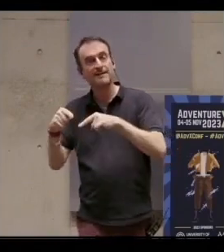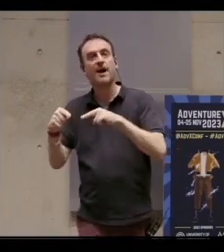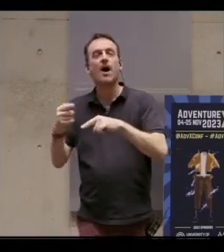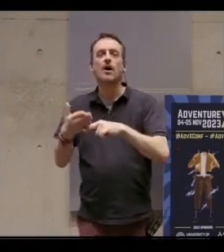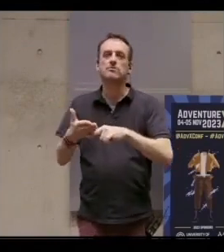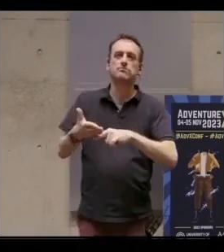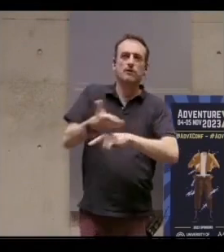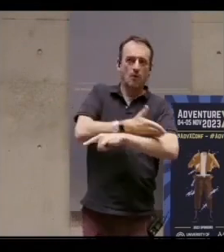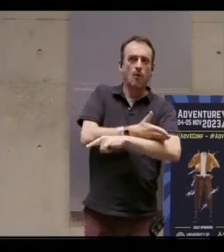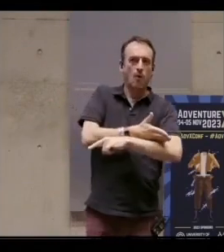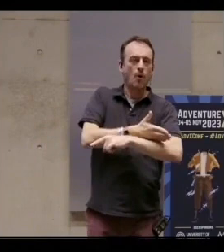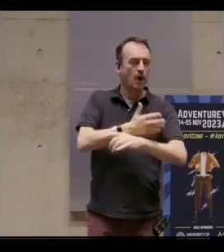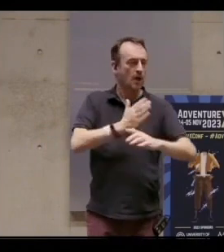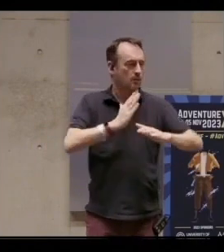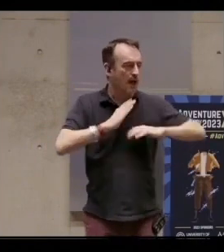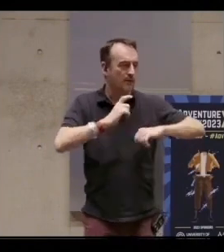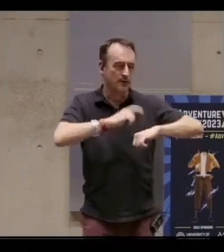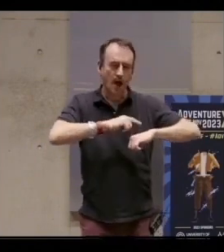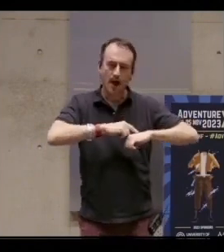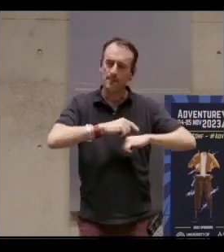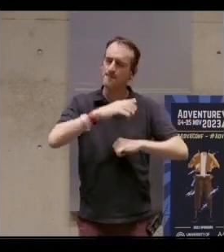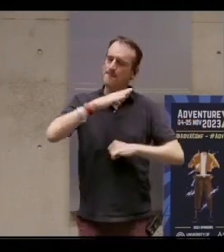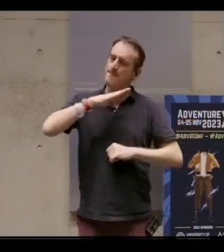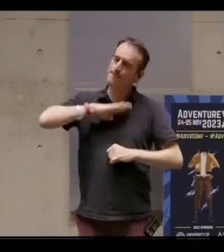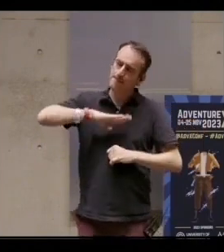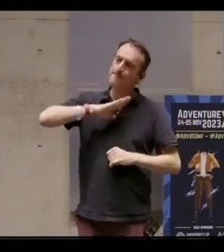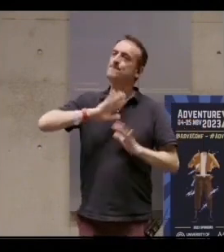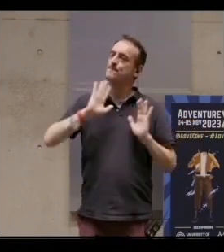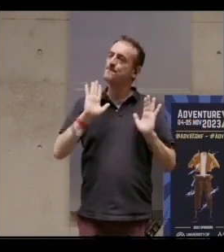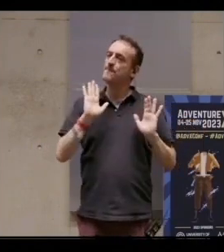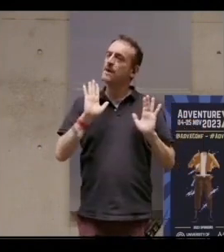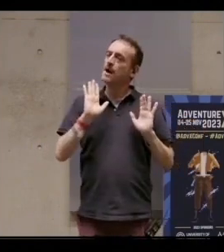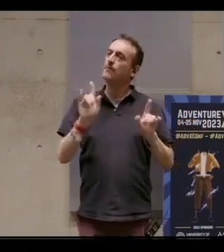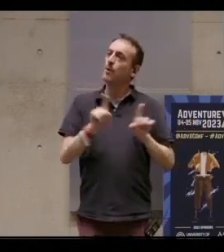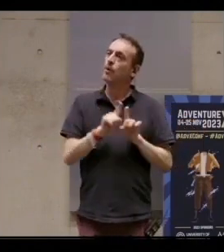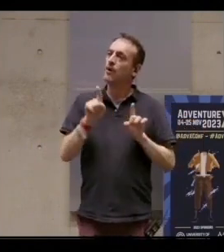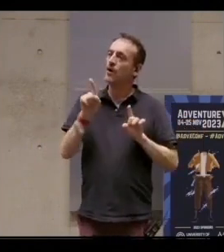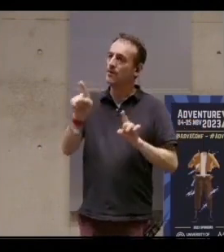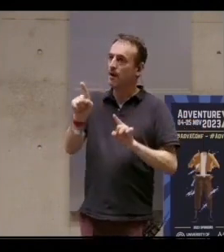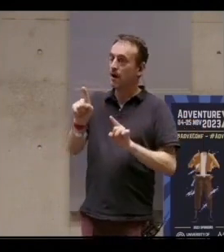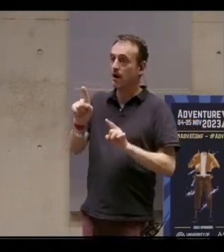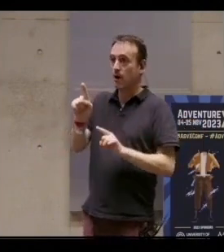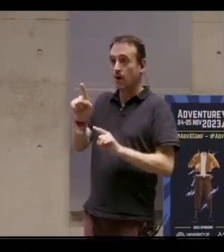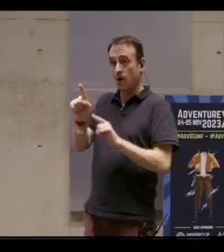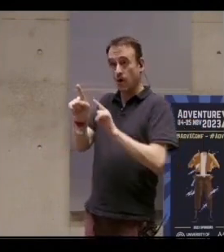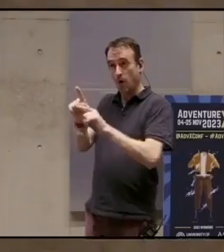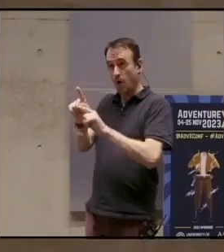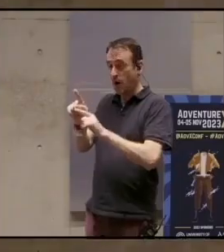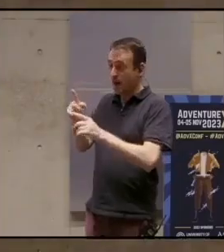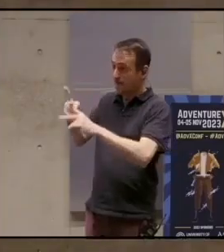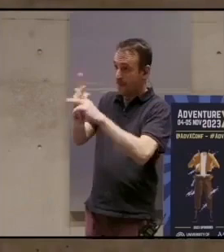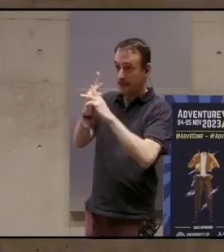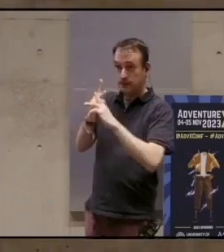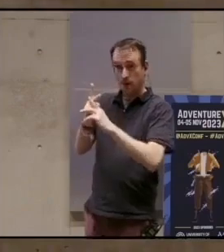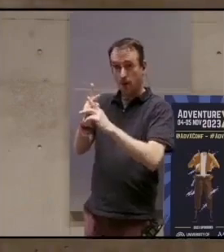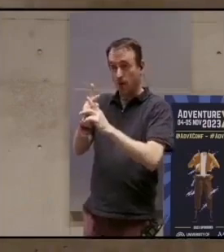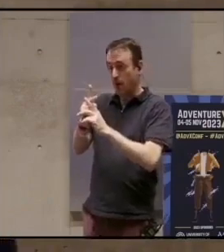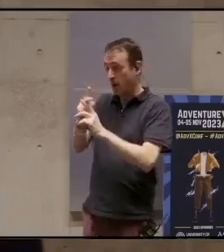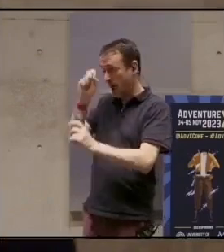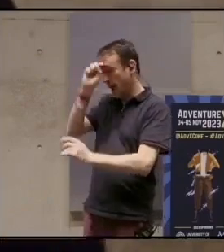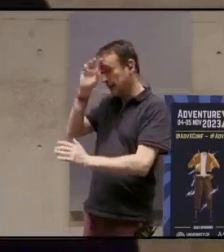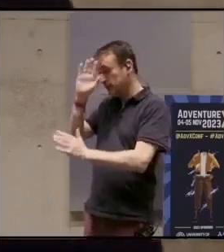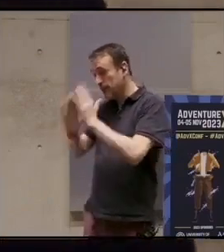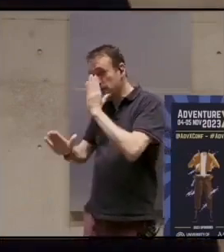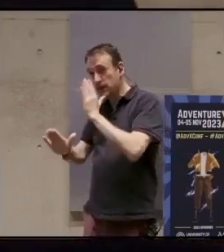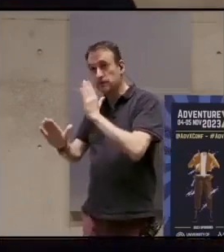time. And most importantly, I had already shadowed my extremely experienced and capable mentor for several sessions, and I even